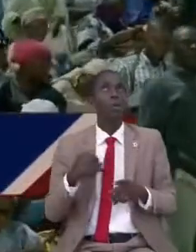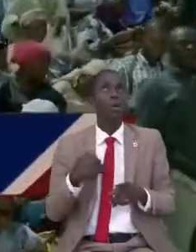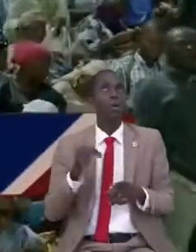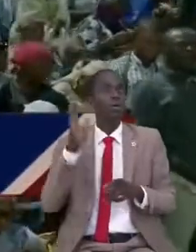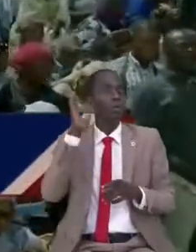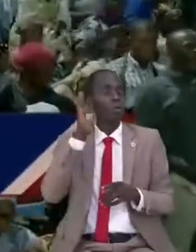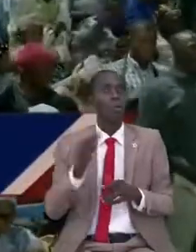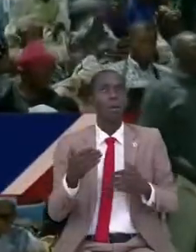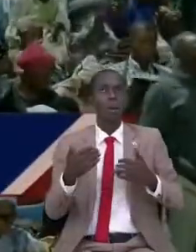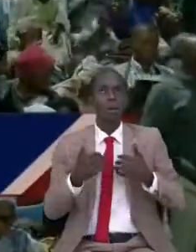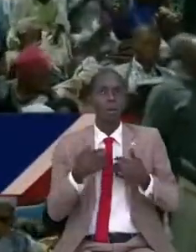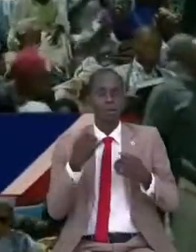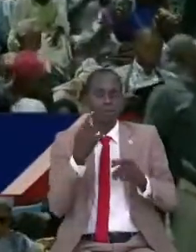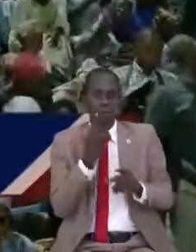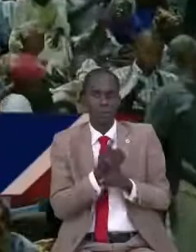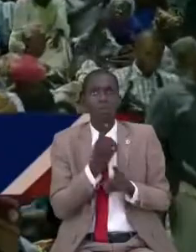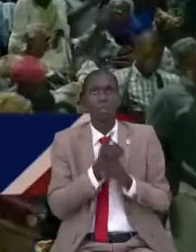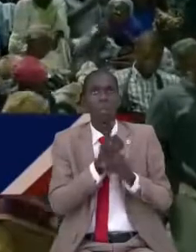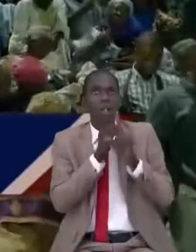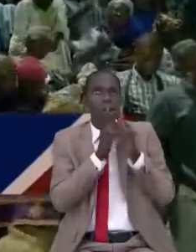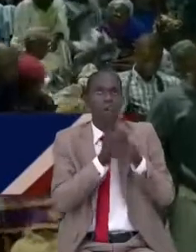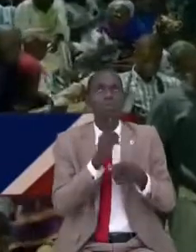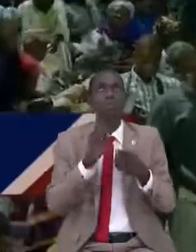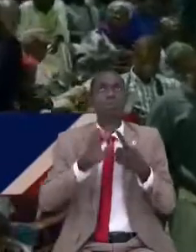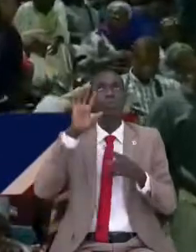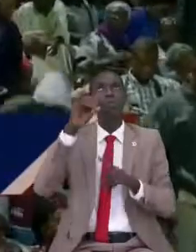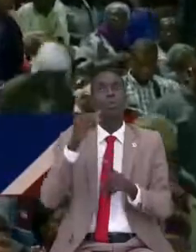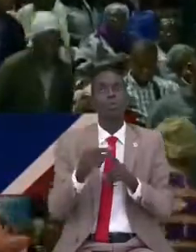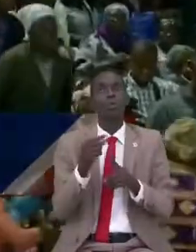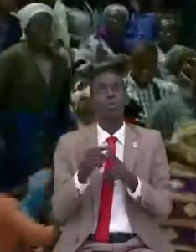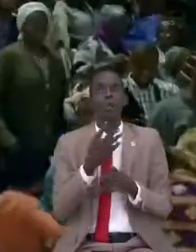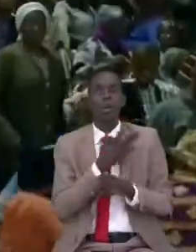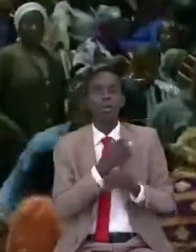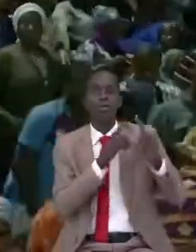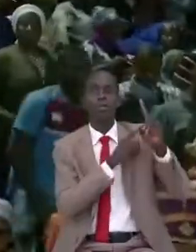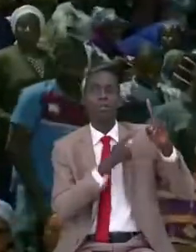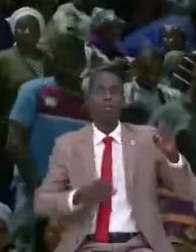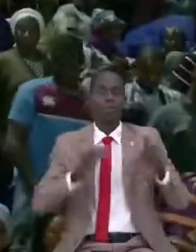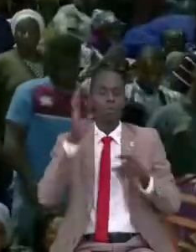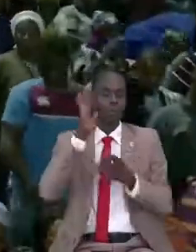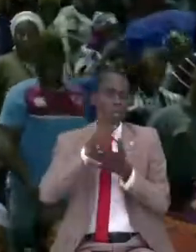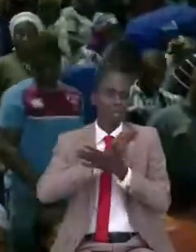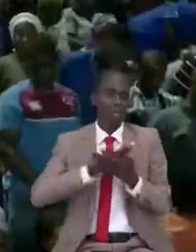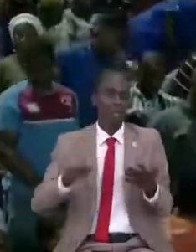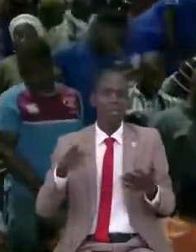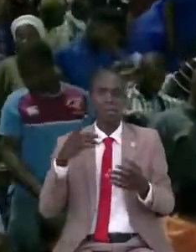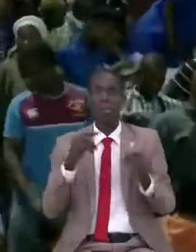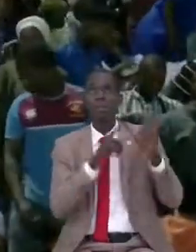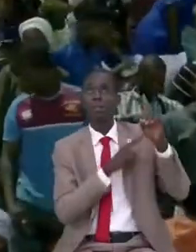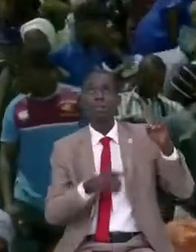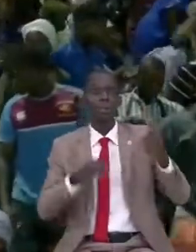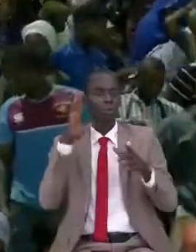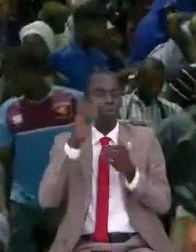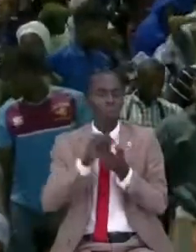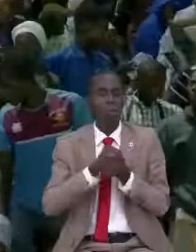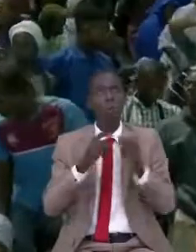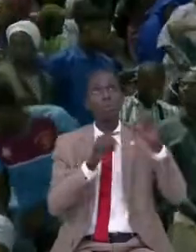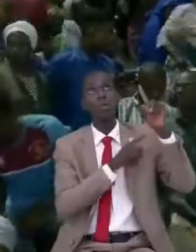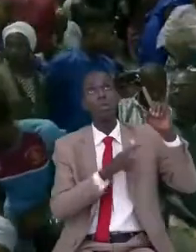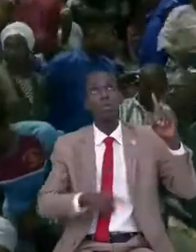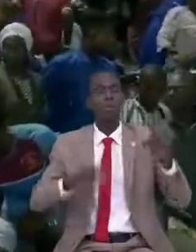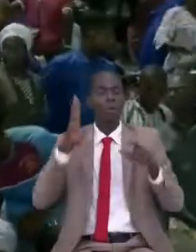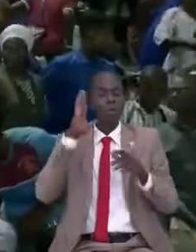the right response to your word. And the Lord will cleanse. The Lord will wash. The Lord